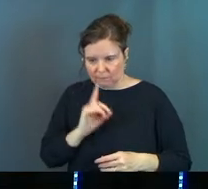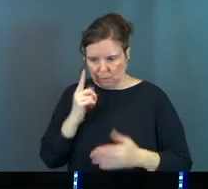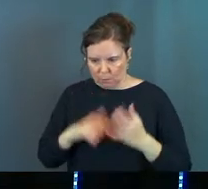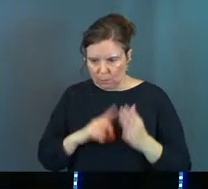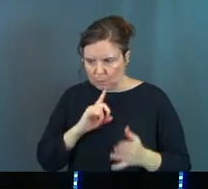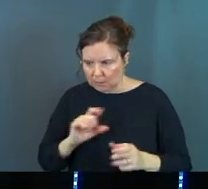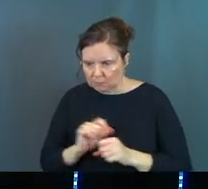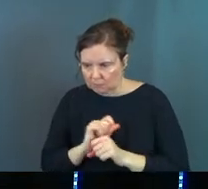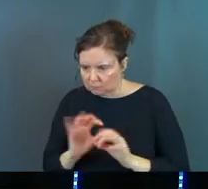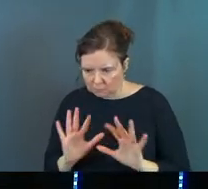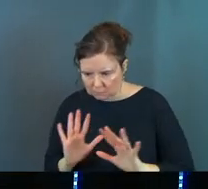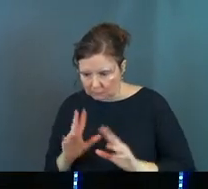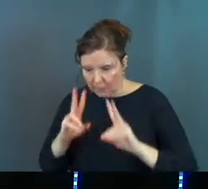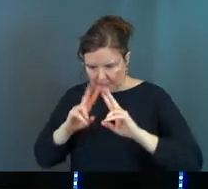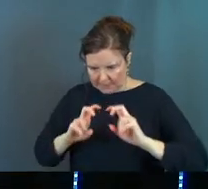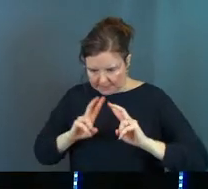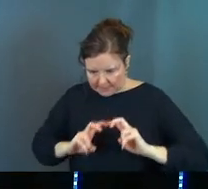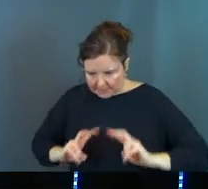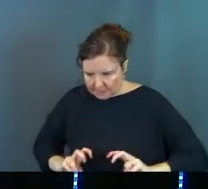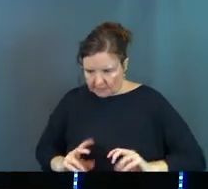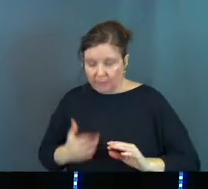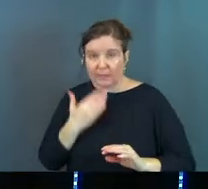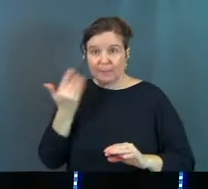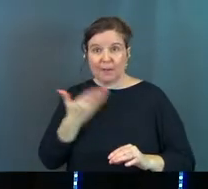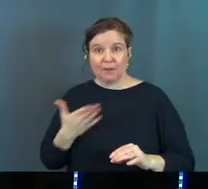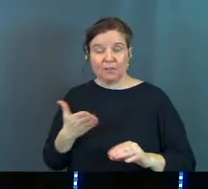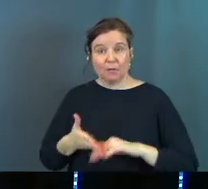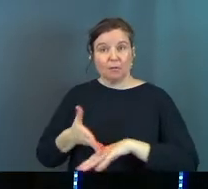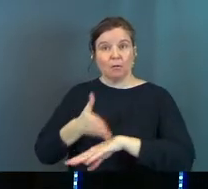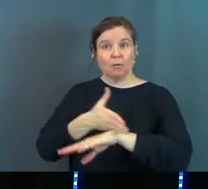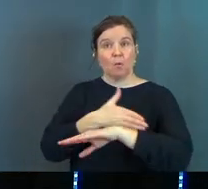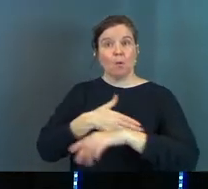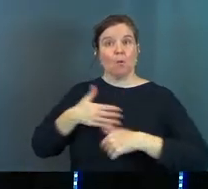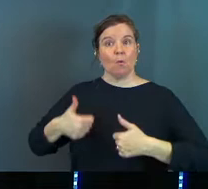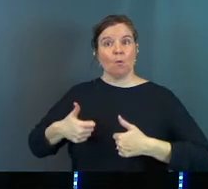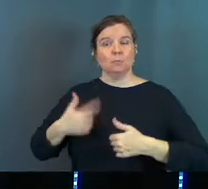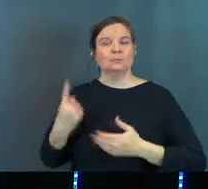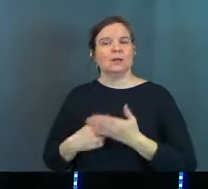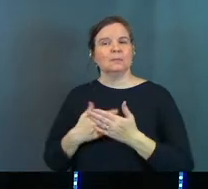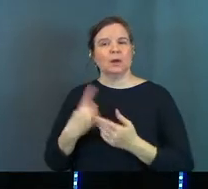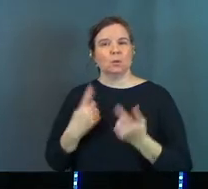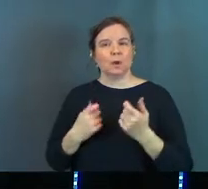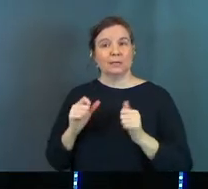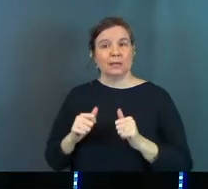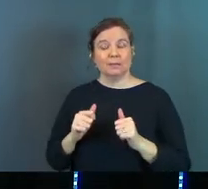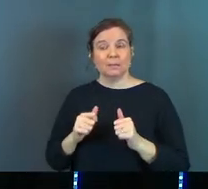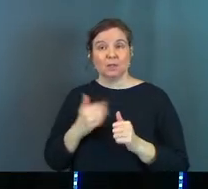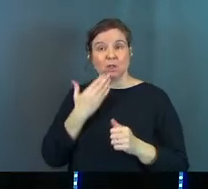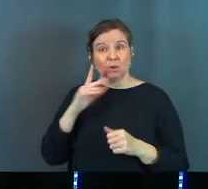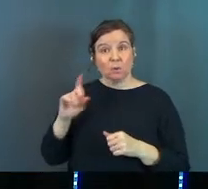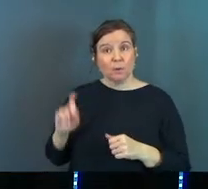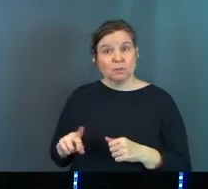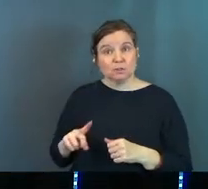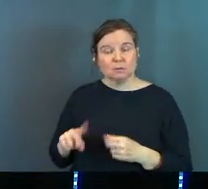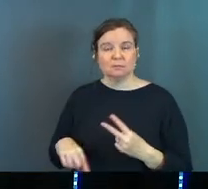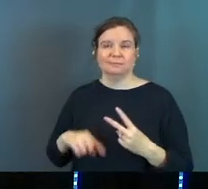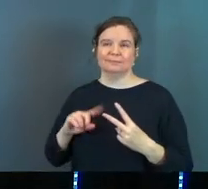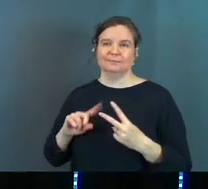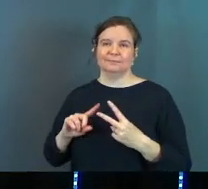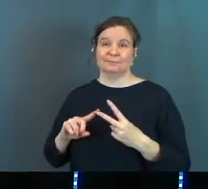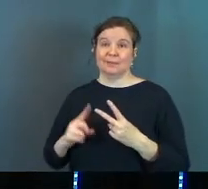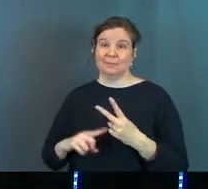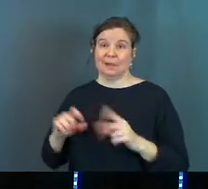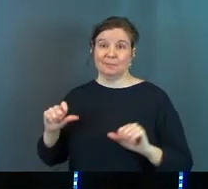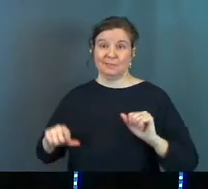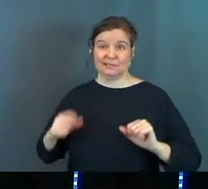what it says it is. And the deeper you go, the better things get. Sometimes our questions can be good questions, but sometimes